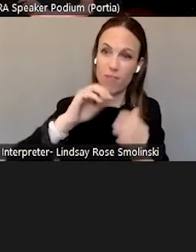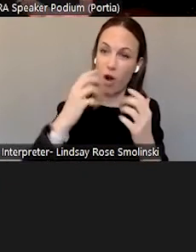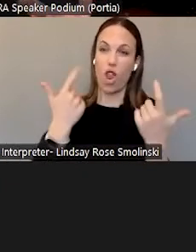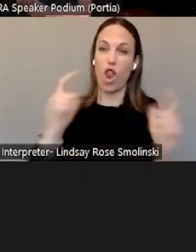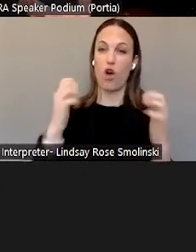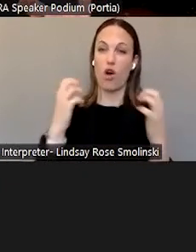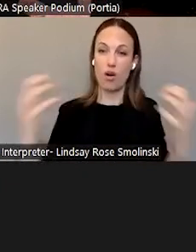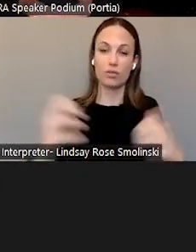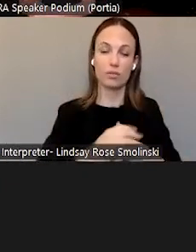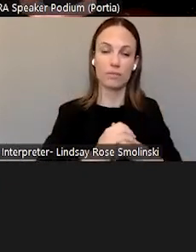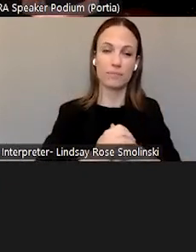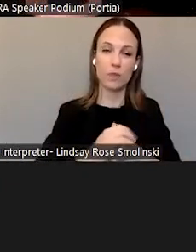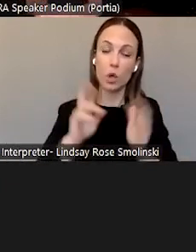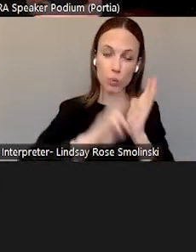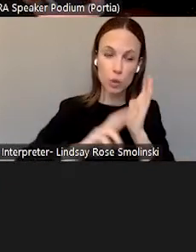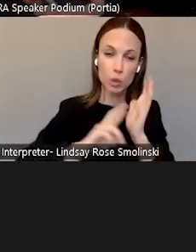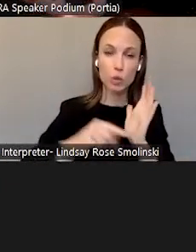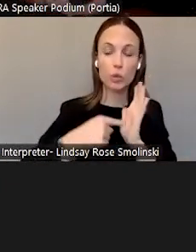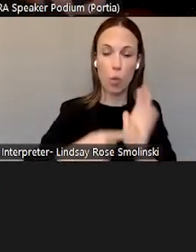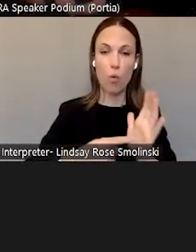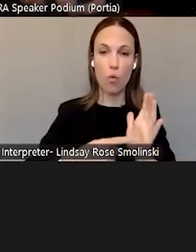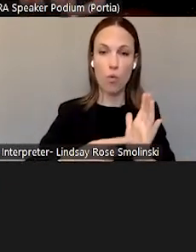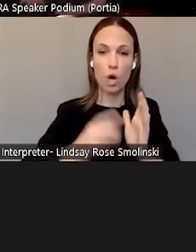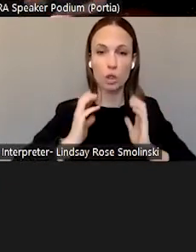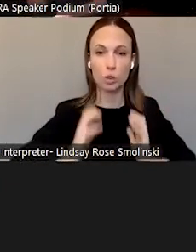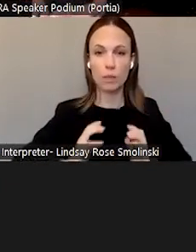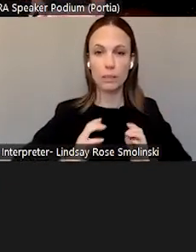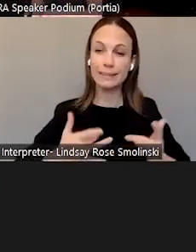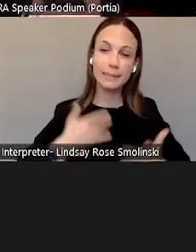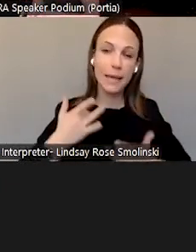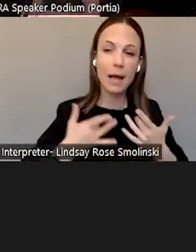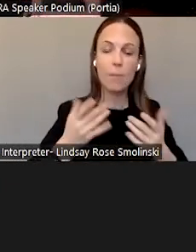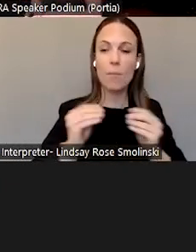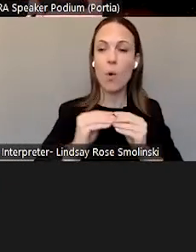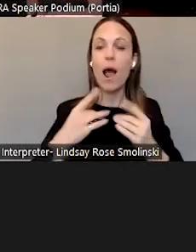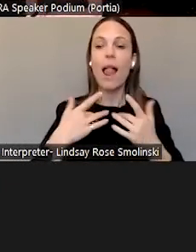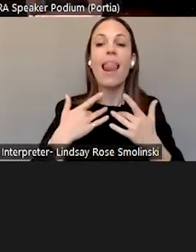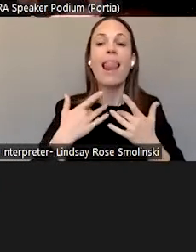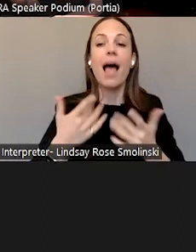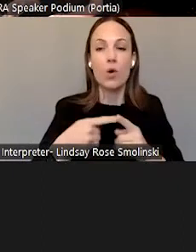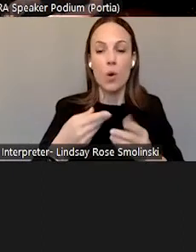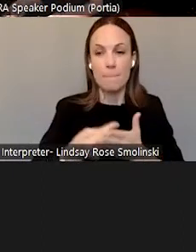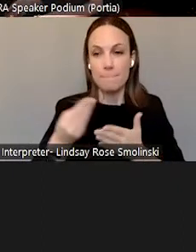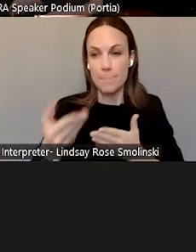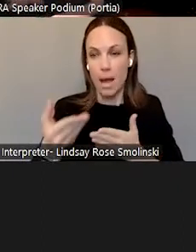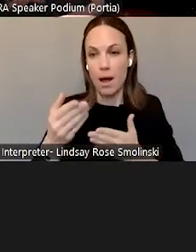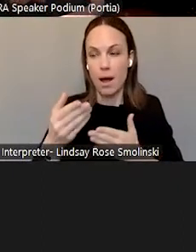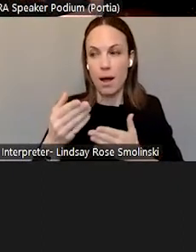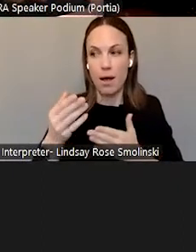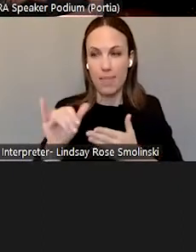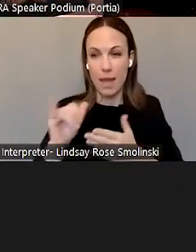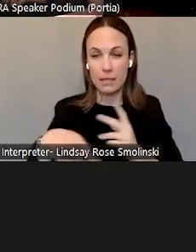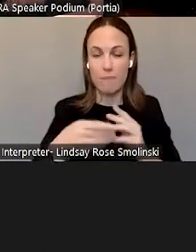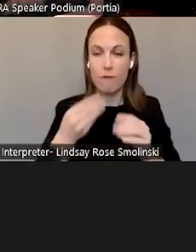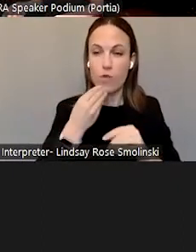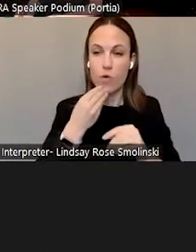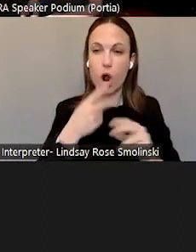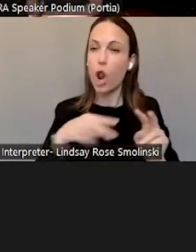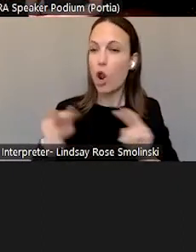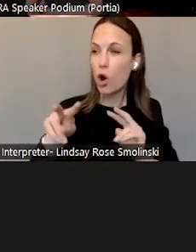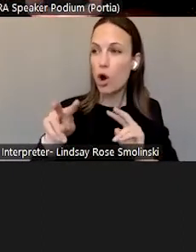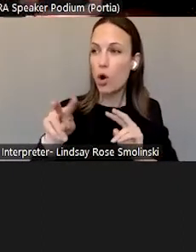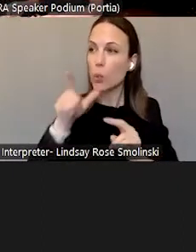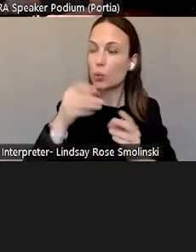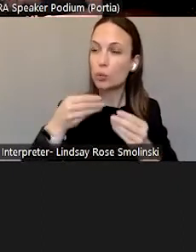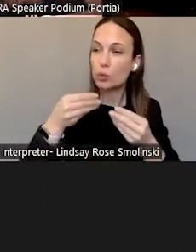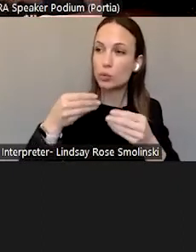Research is showing that consumers are sort of excited and more likely to purchase upcycled food and look favorably upon grocery stores